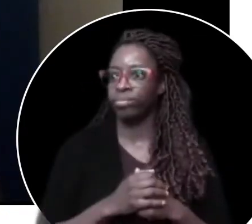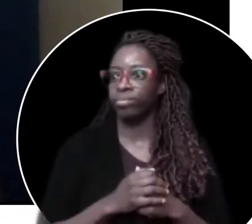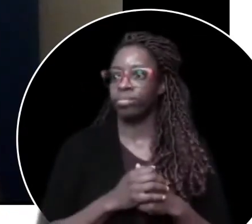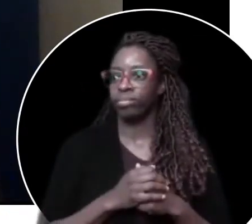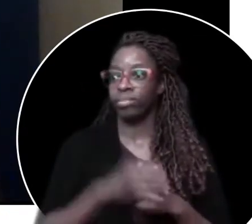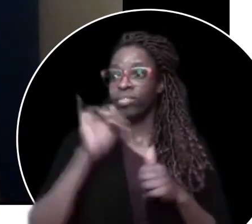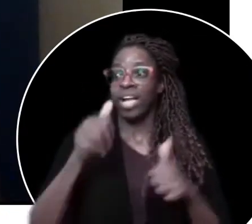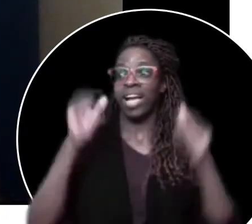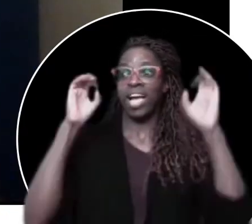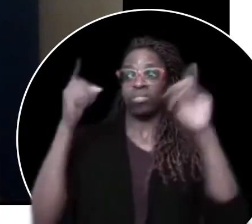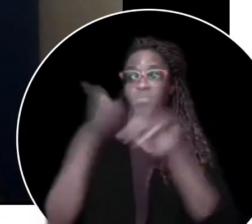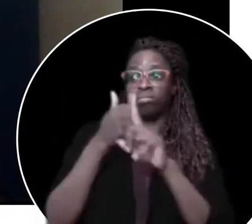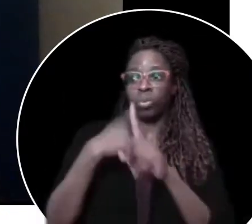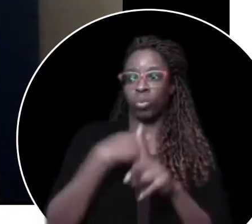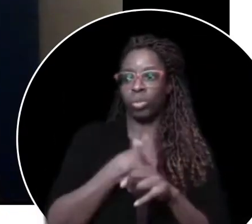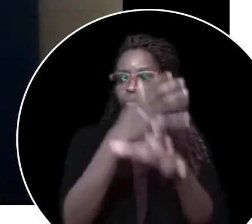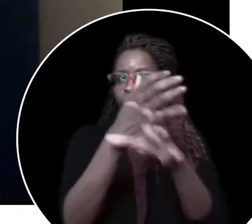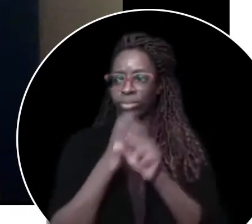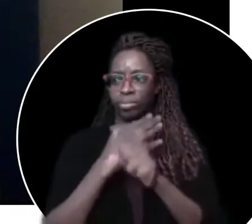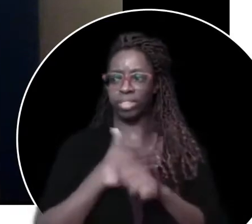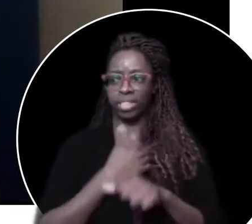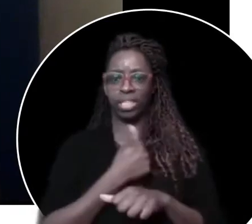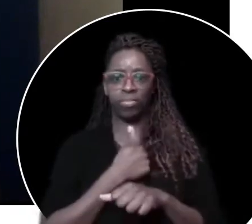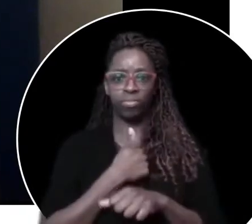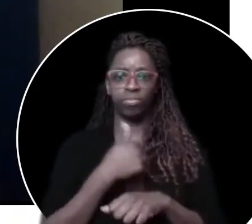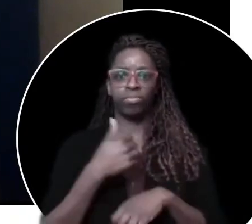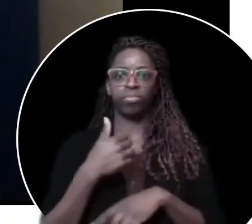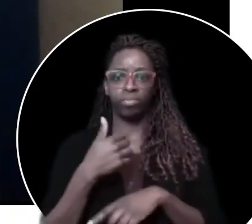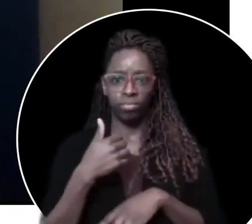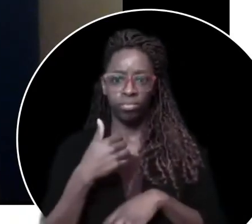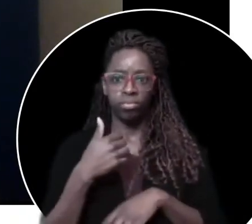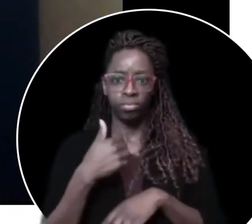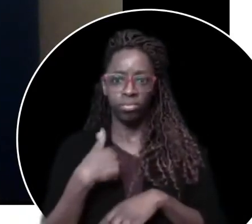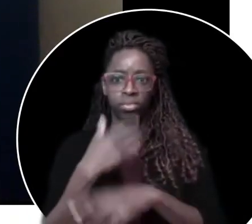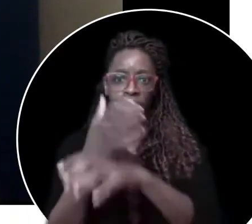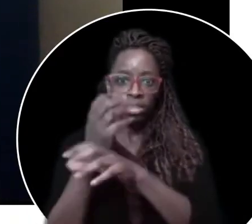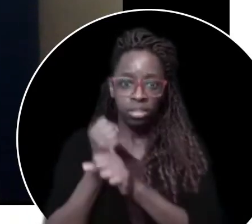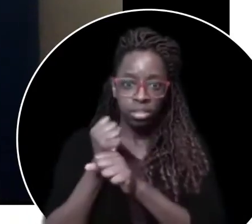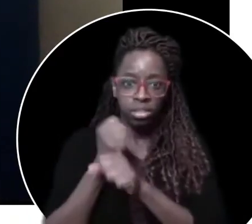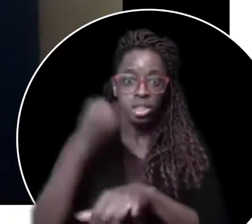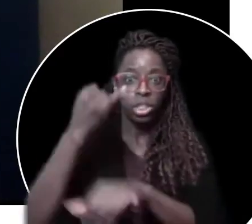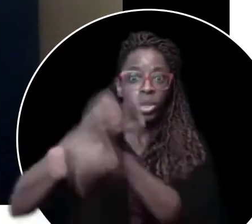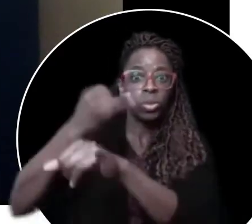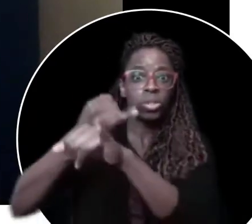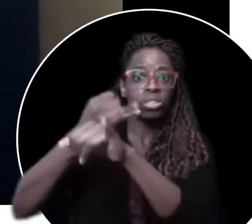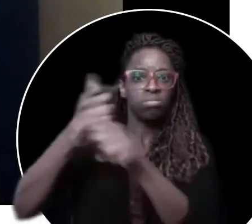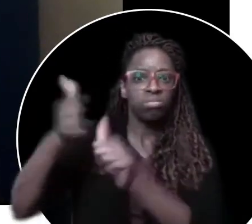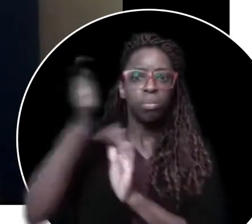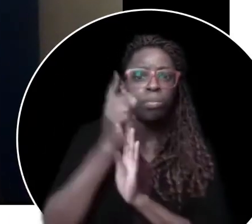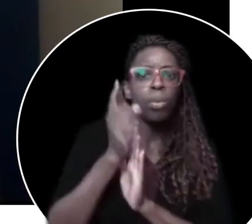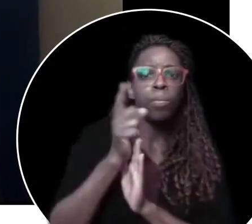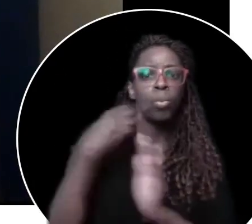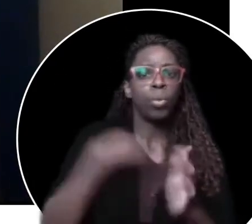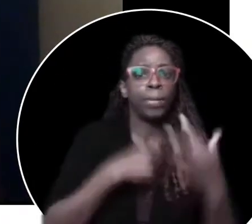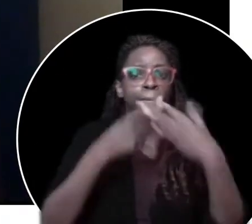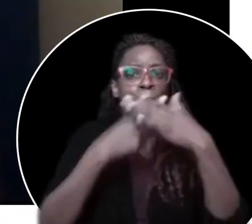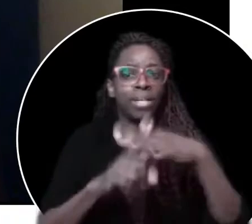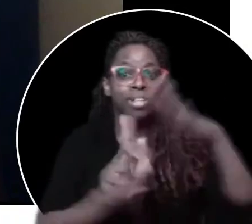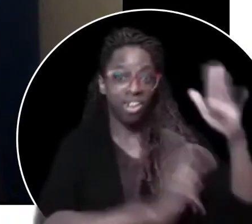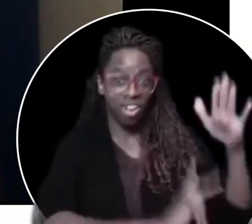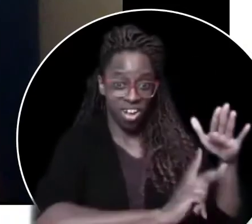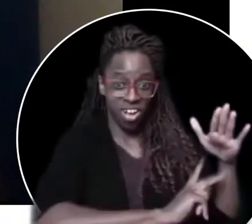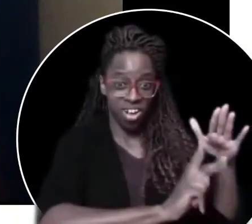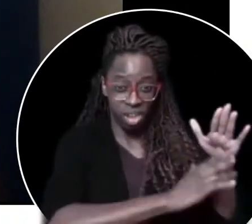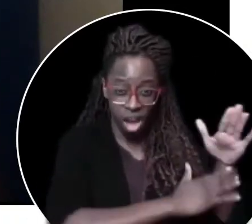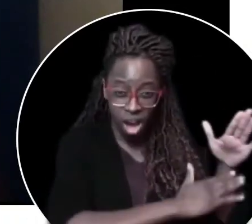is incomplete and is flawed. In schools, as in the world, we're still experiencing the afterlife of slavery